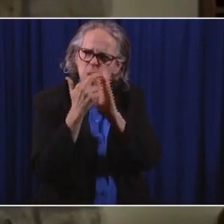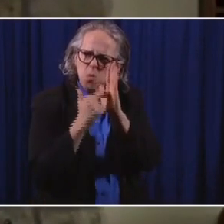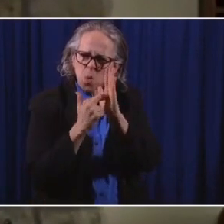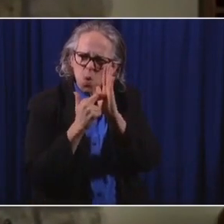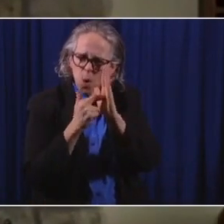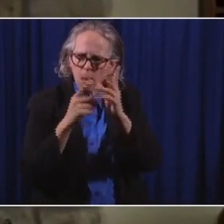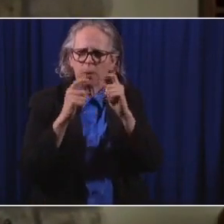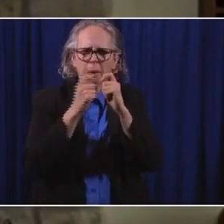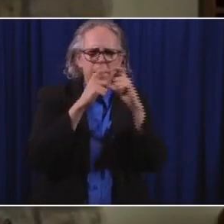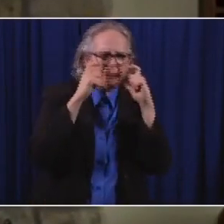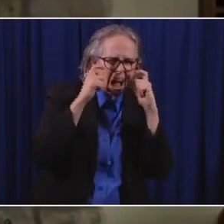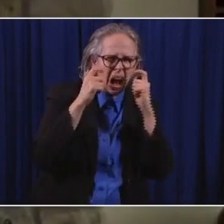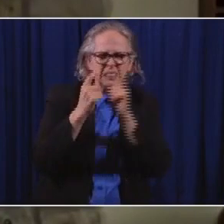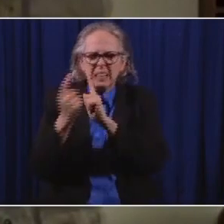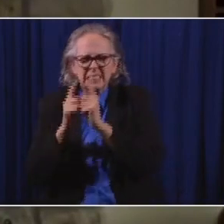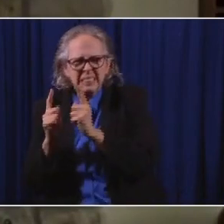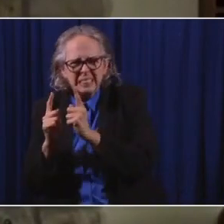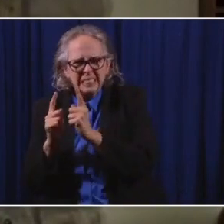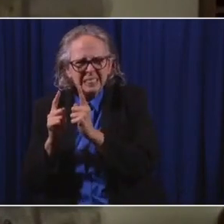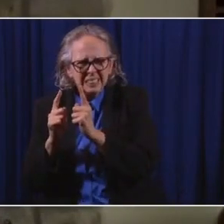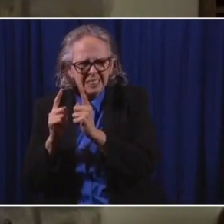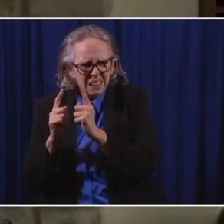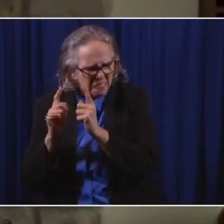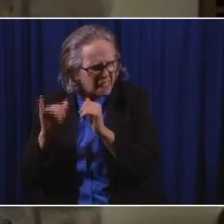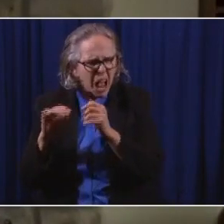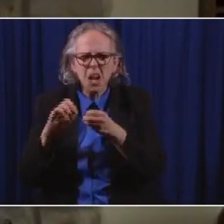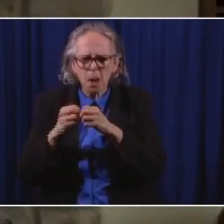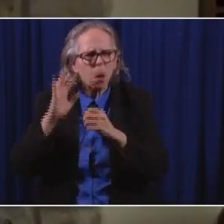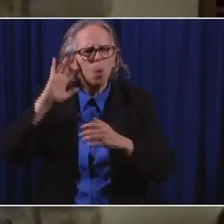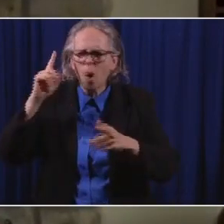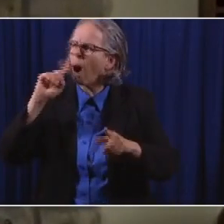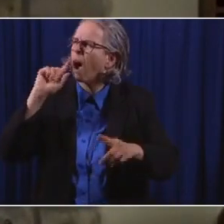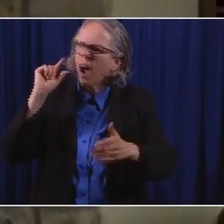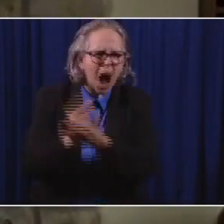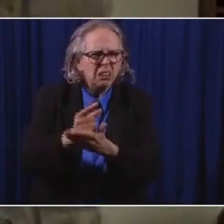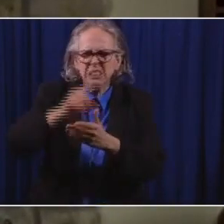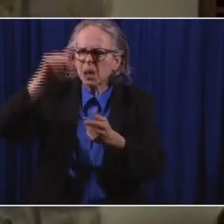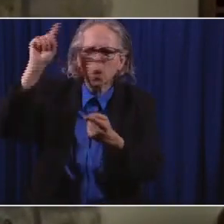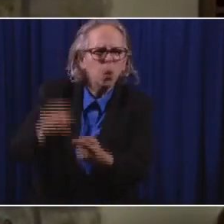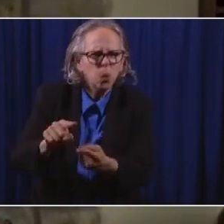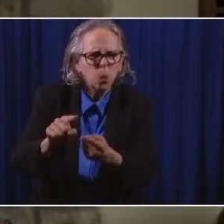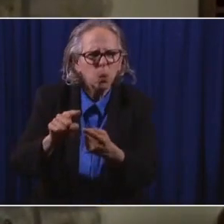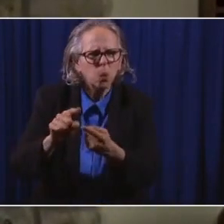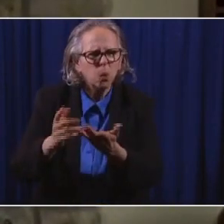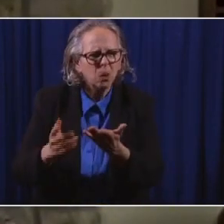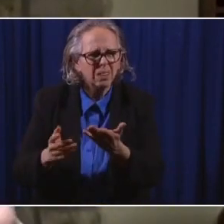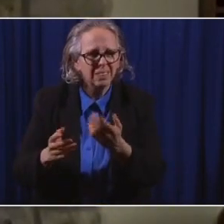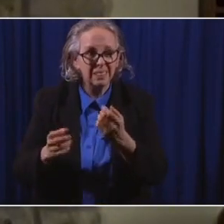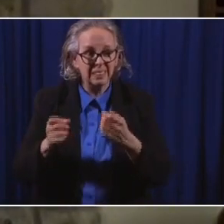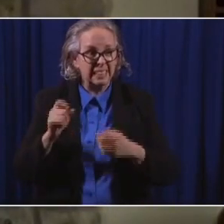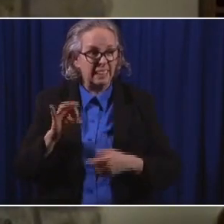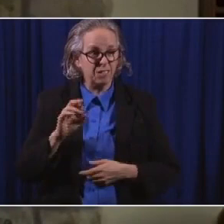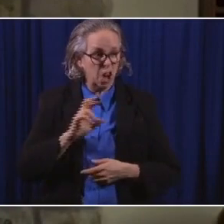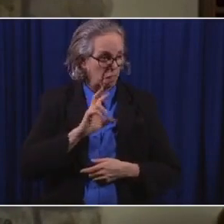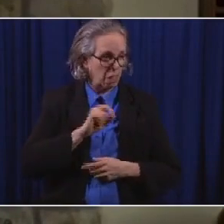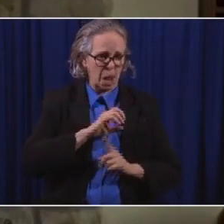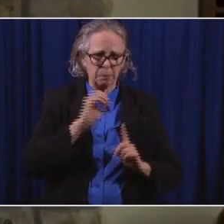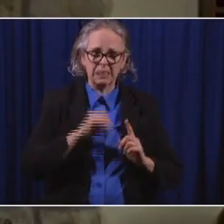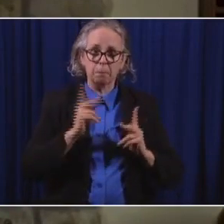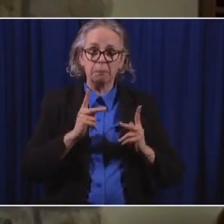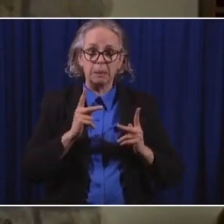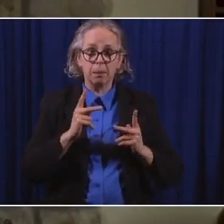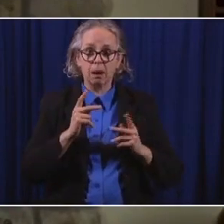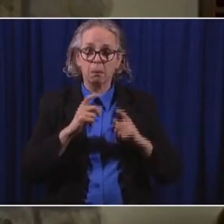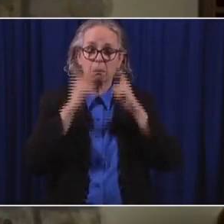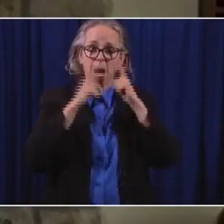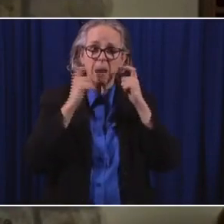know, if a county goes from 30% wearing masks to 60%, I will guarantee you those cases will start down. I mean, we've